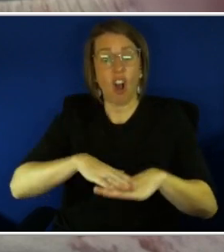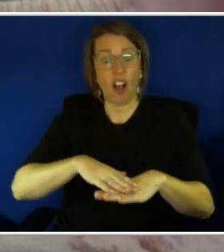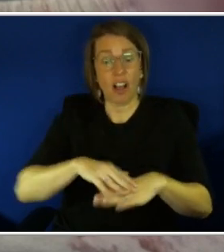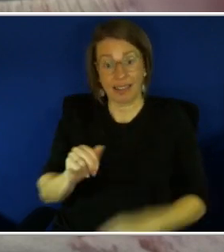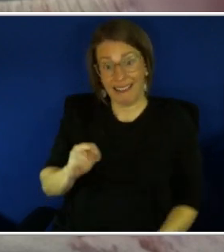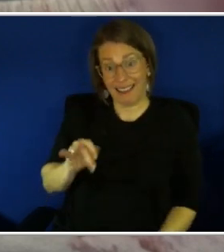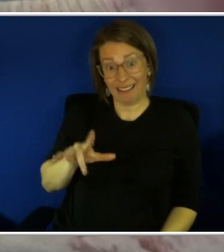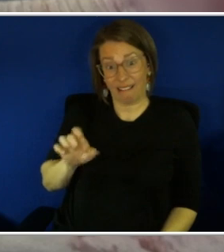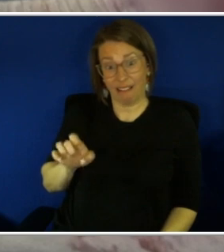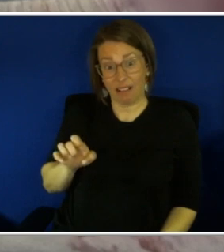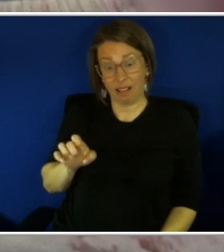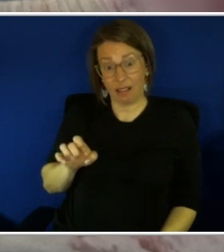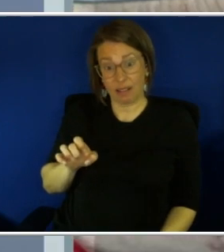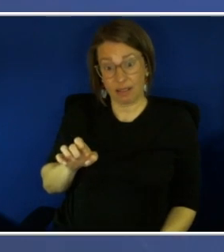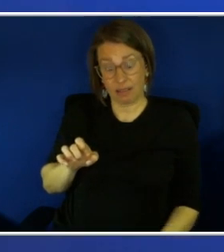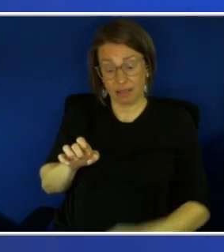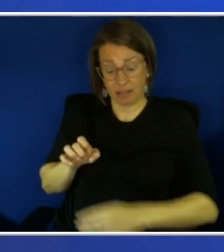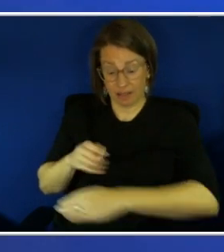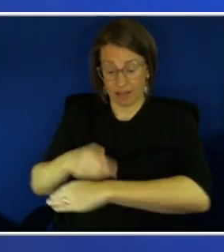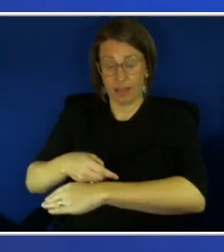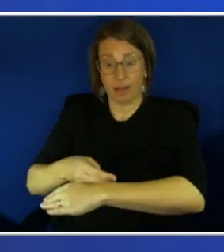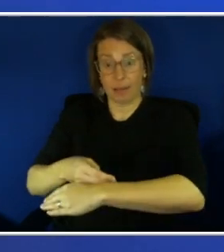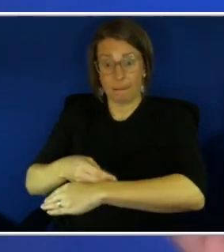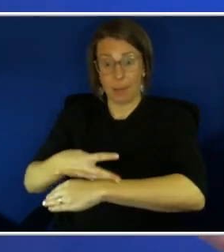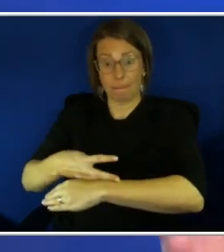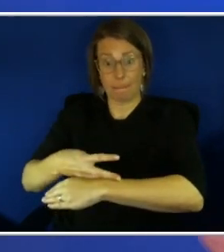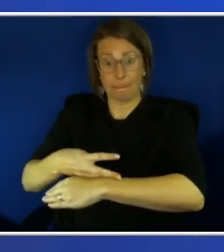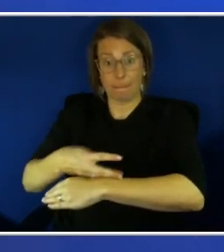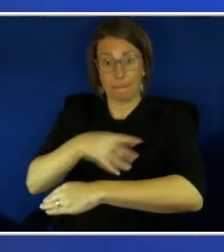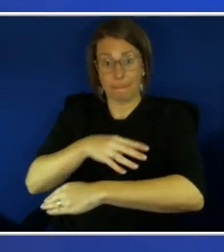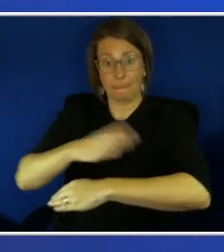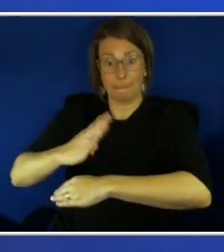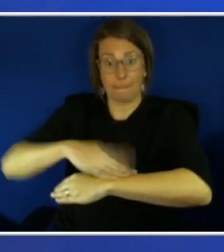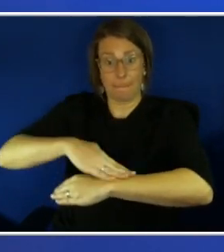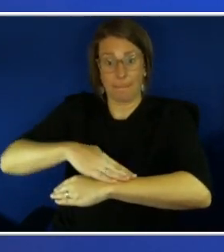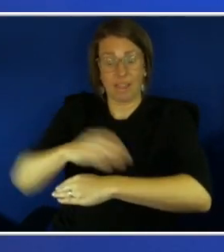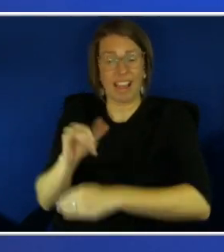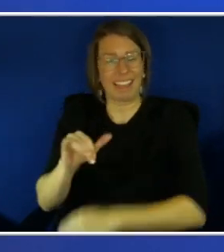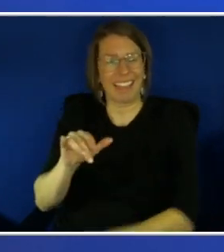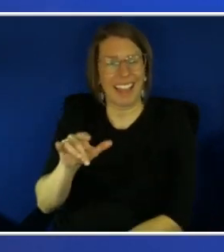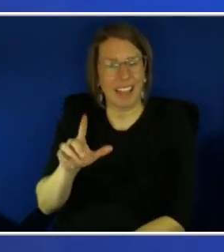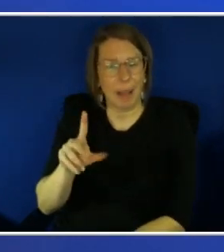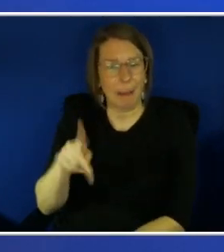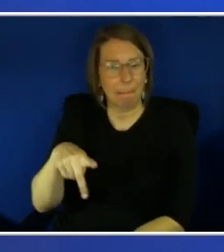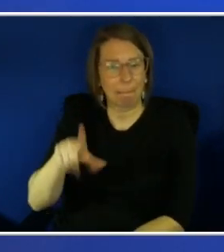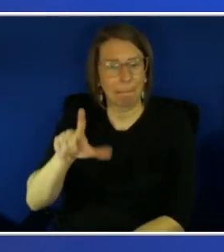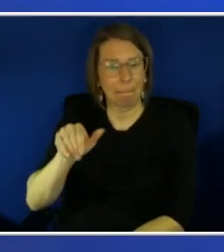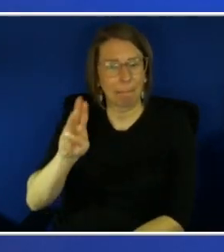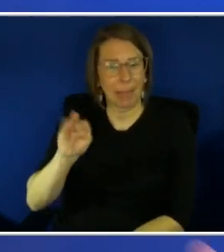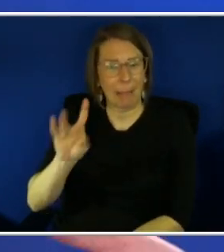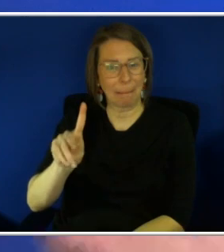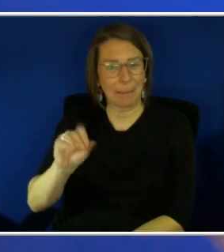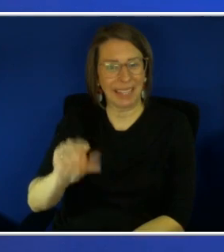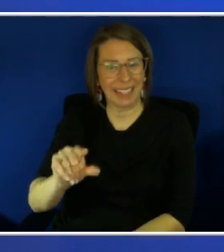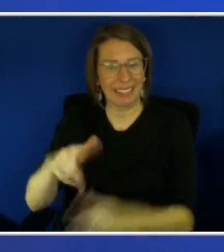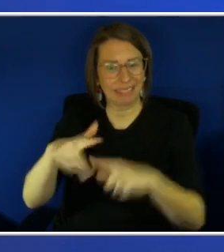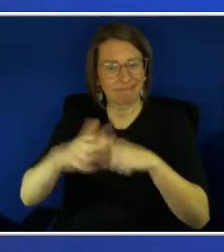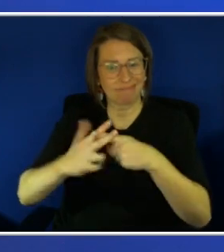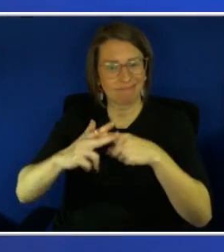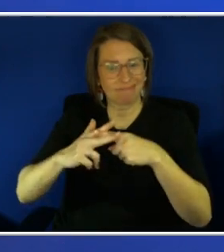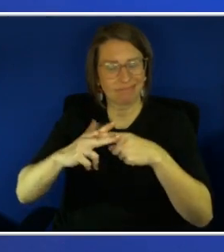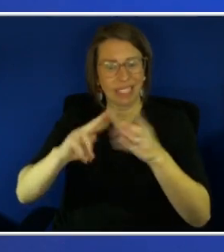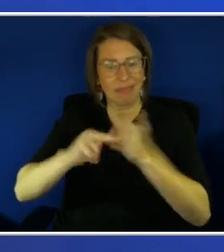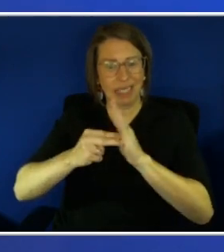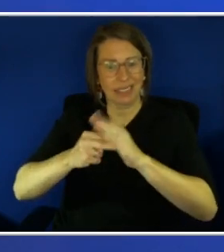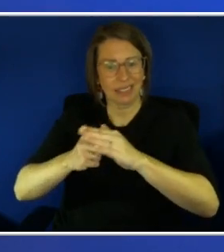blood vessels that help feed the leg, and very much like plumbing, under a microscope, plug those into those blood vessels so that blood can go into the